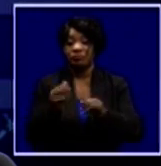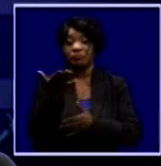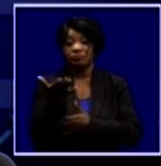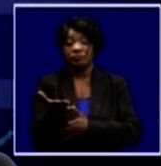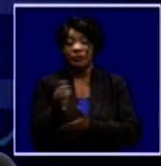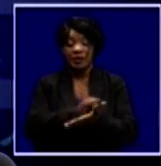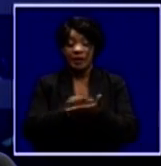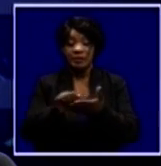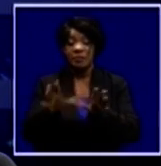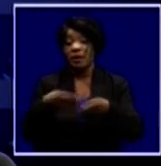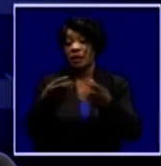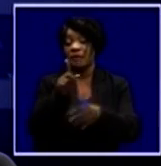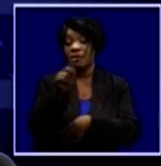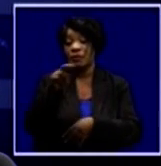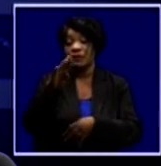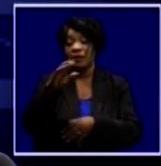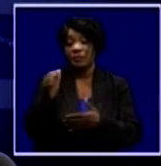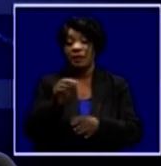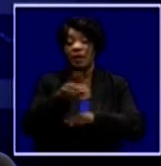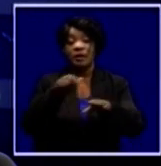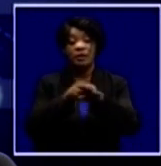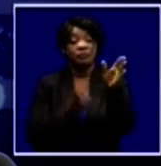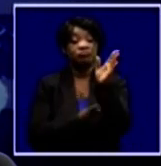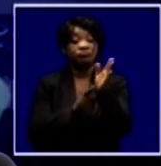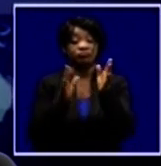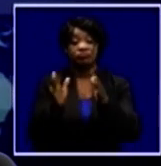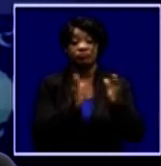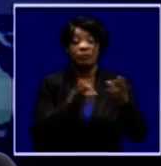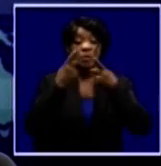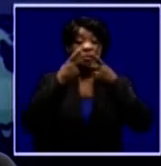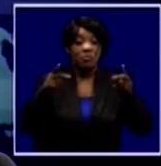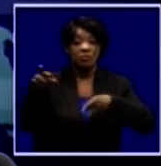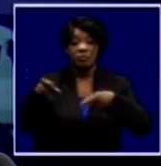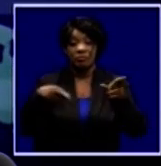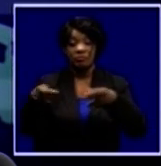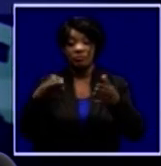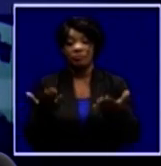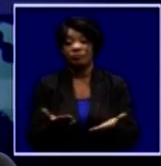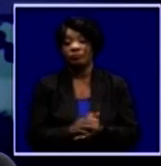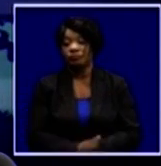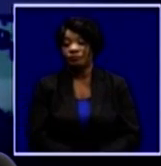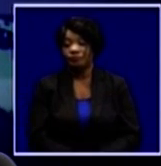is according to a statement released to ZNBC News by National Development Planning Public Relations Unit.